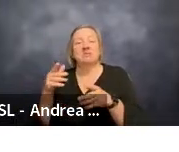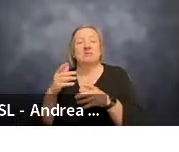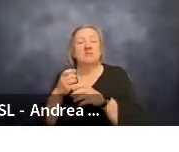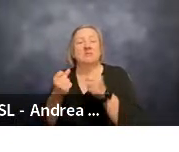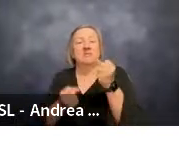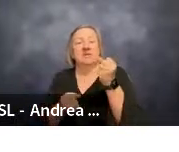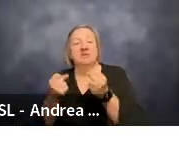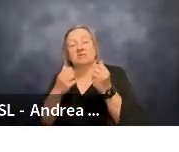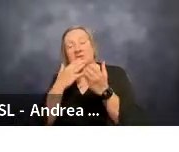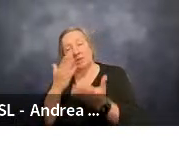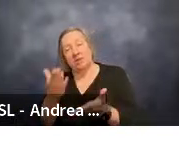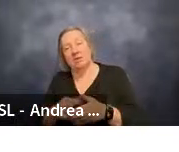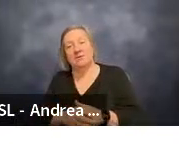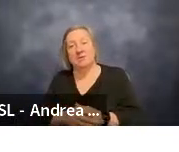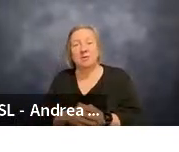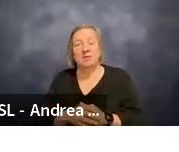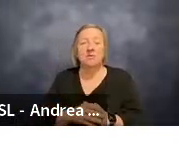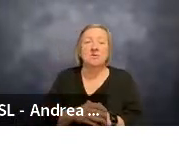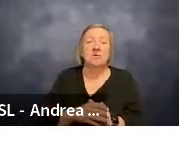Thank you.